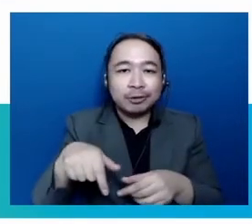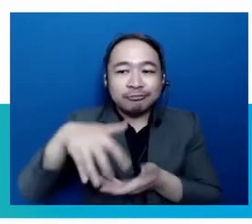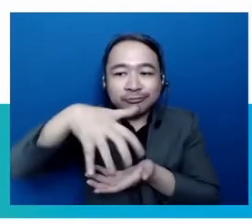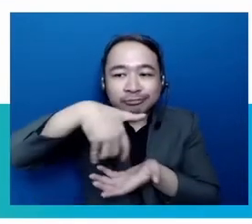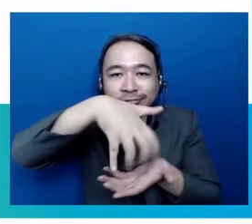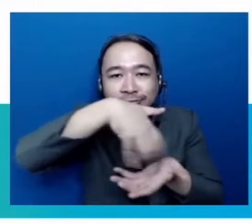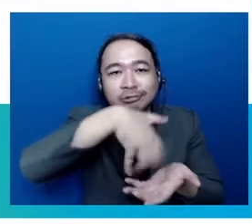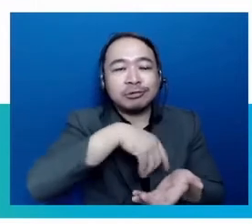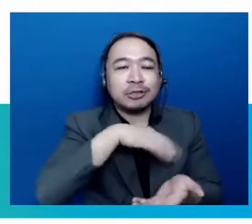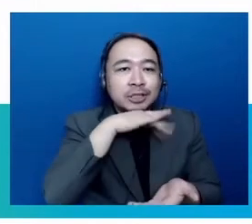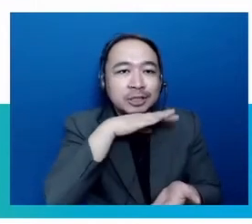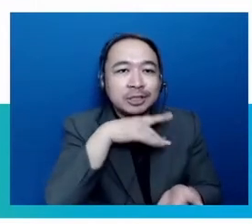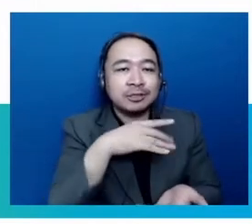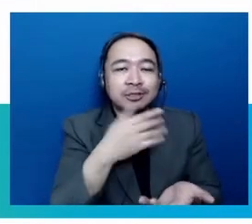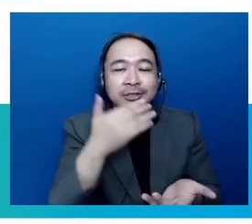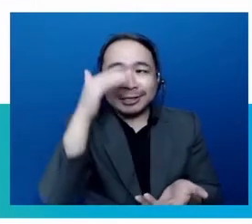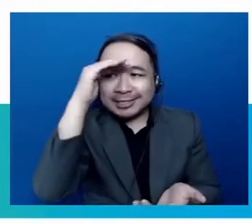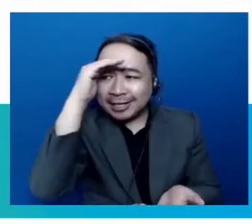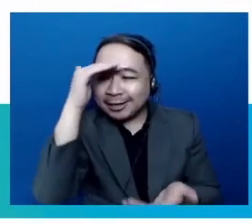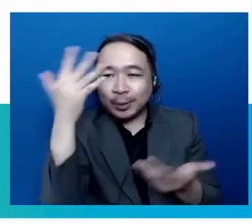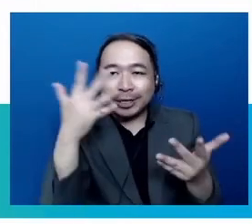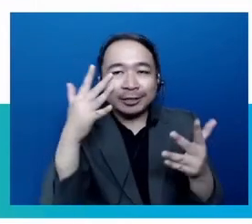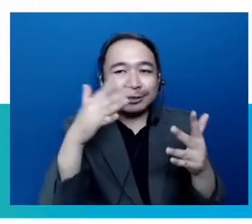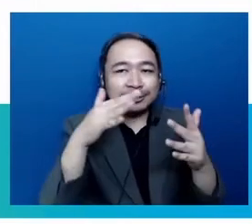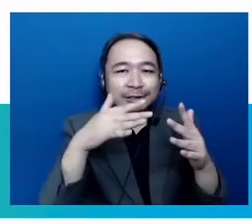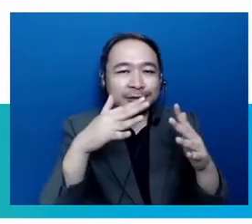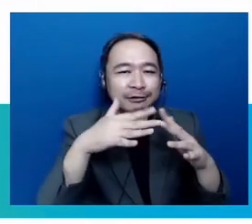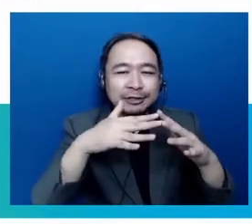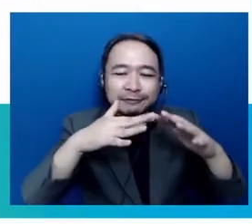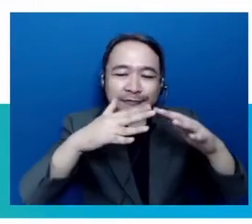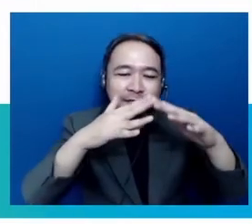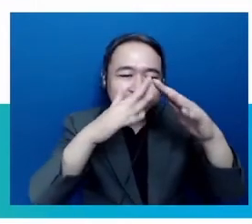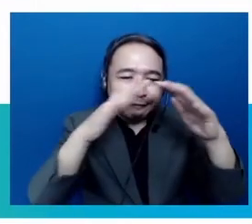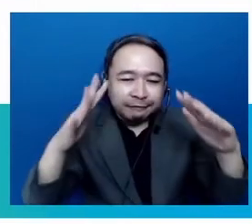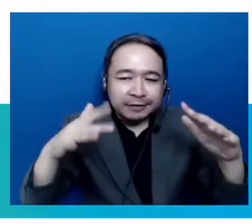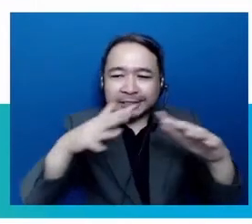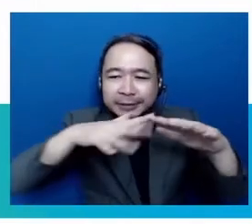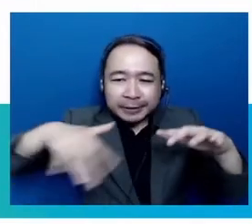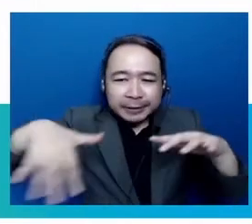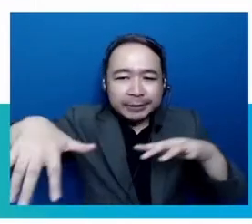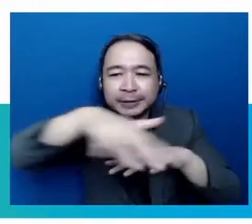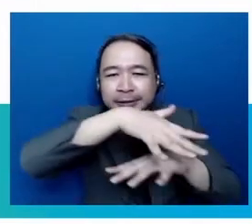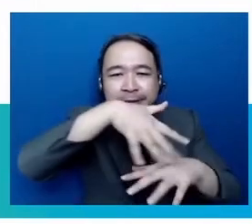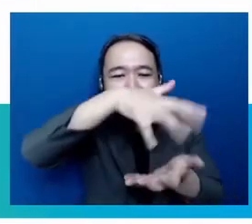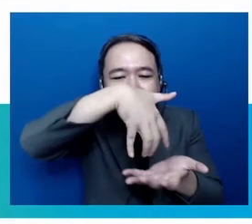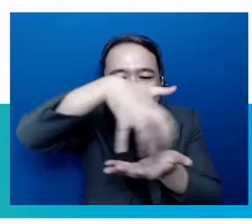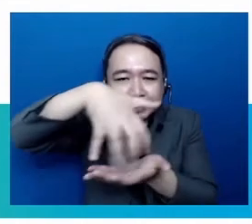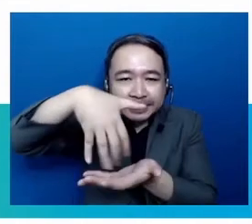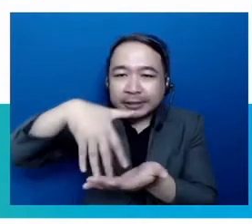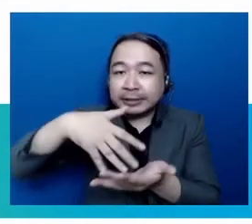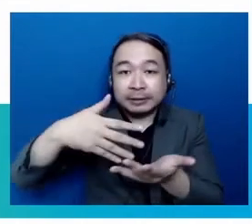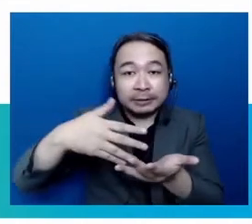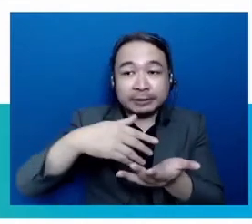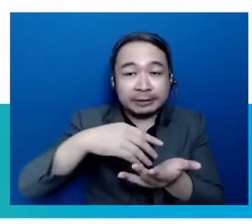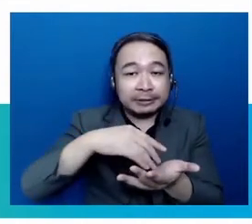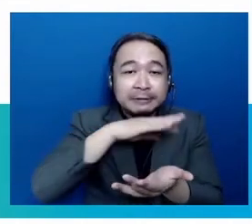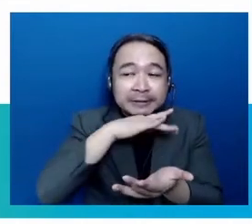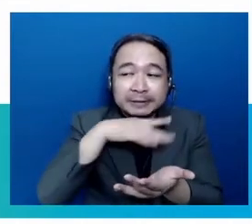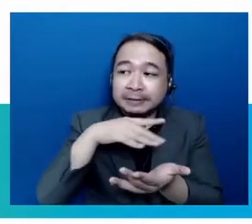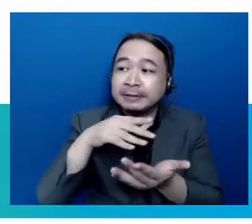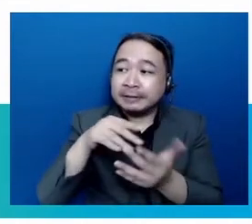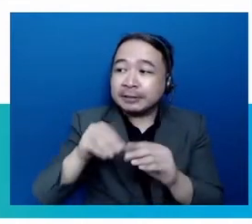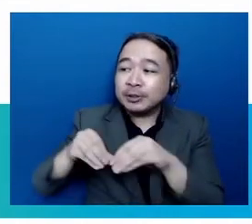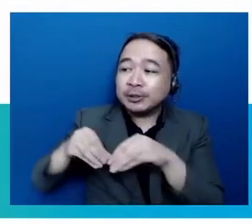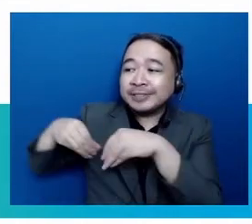pick up waste in the landfills and then sell it to junk shops. And they are crucial and necessary in keeping the circular